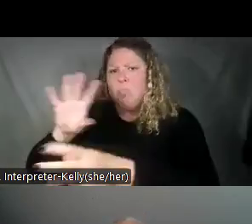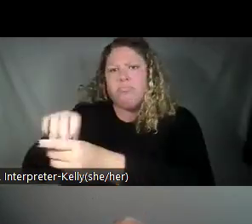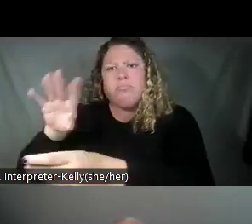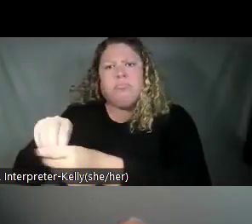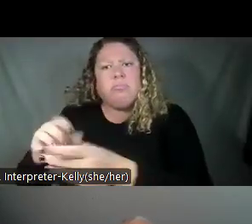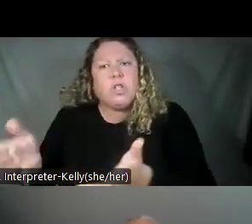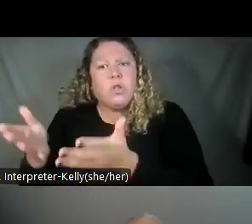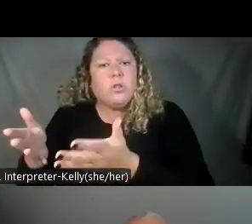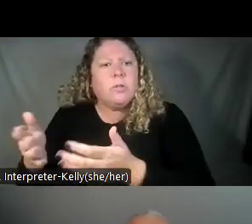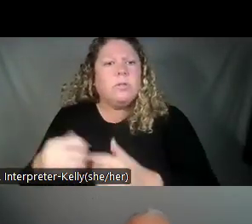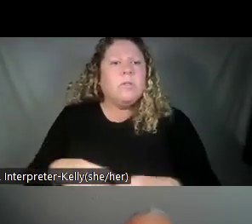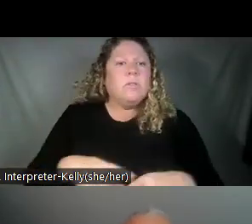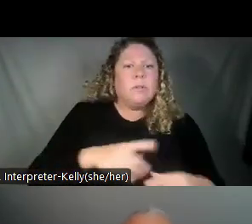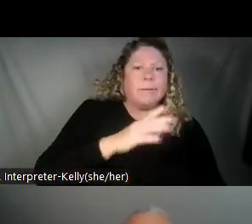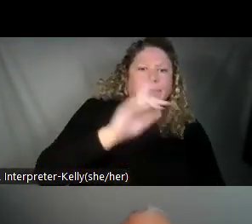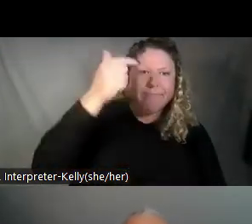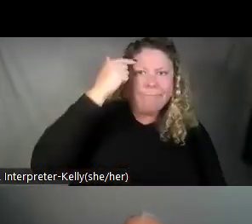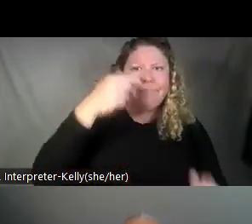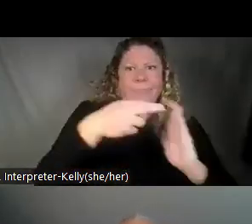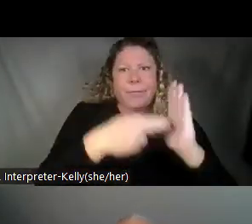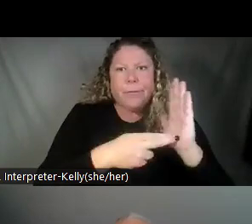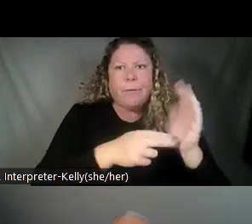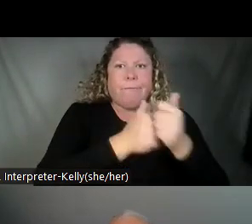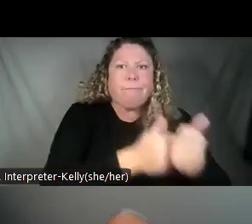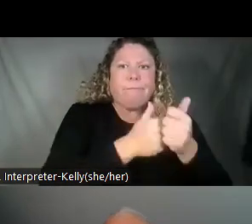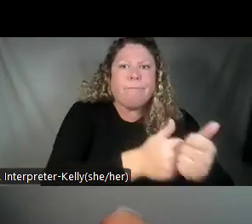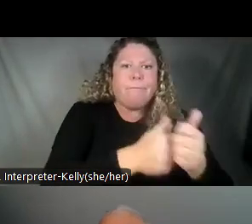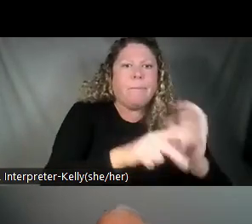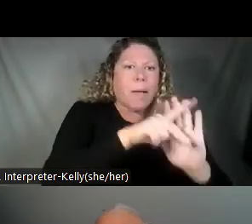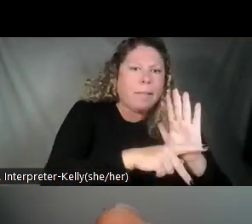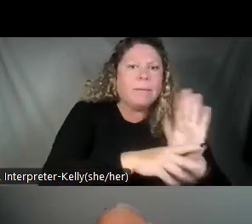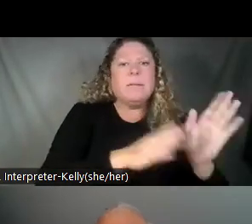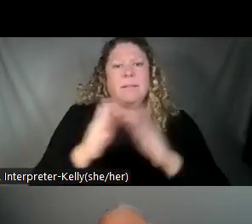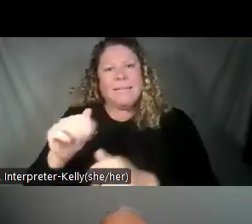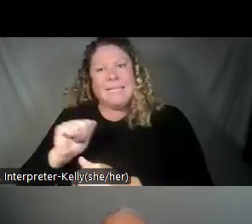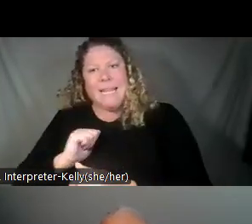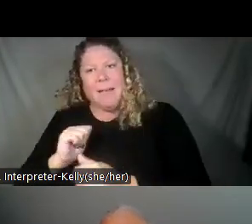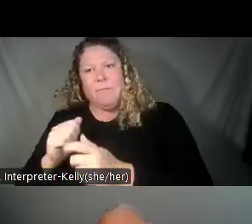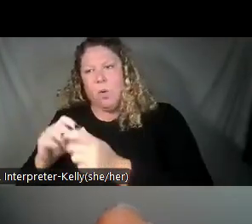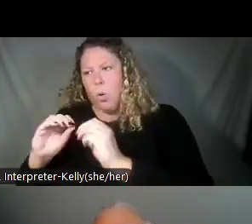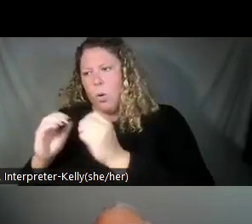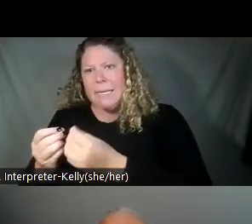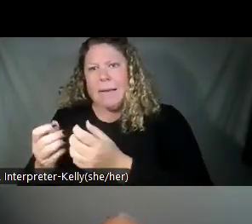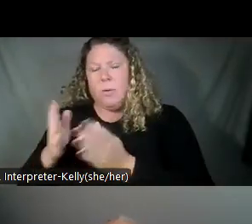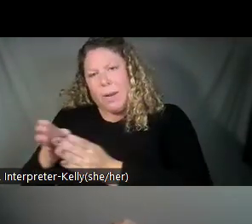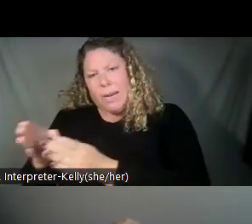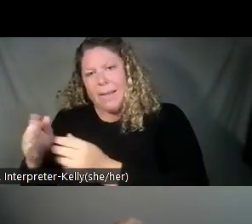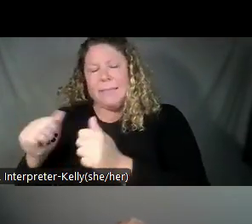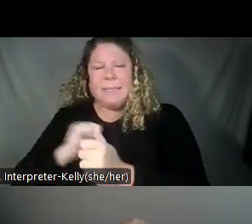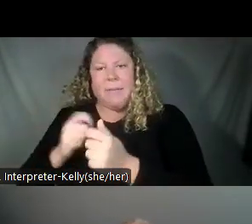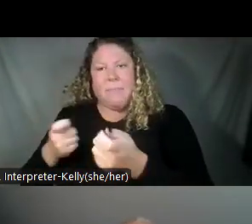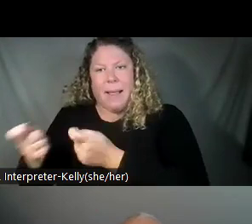encouraging, from bureaucratic rule following to self-organizing and self-manage, have the group make the